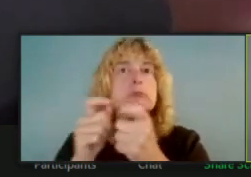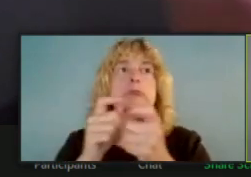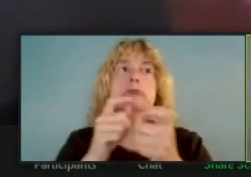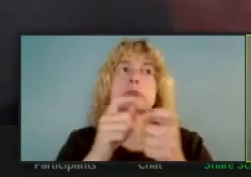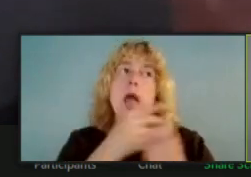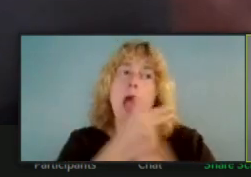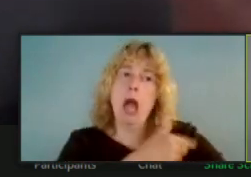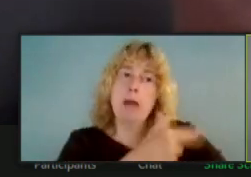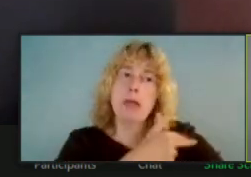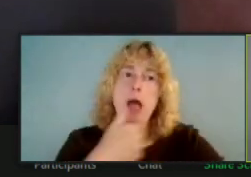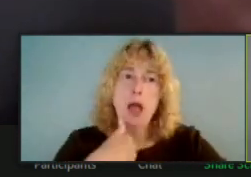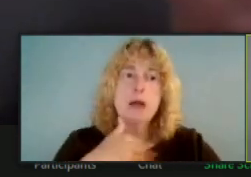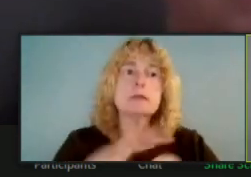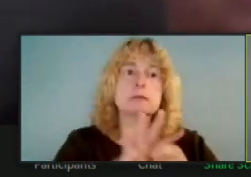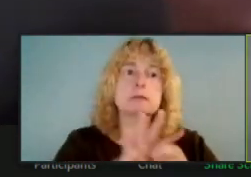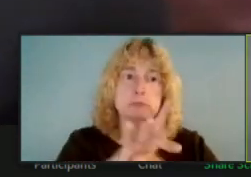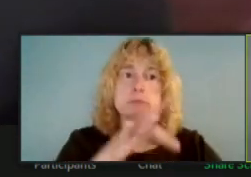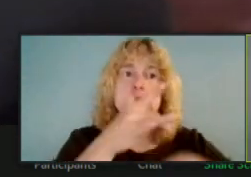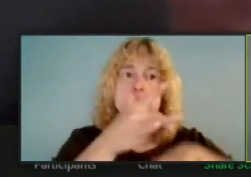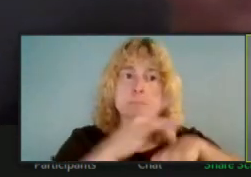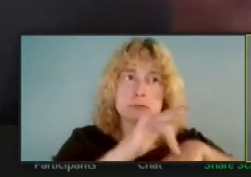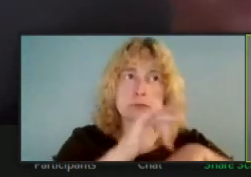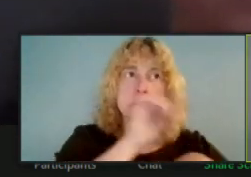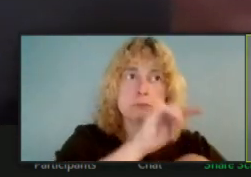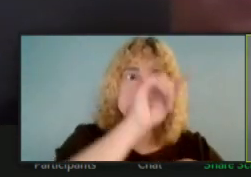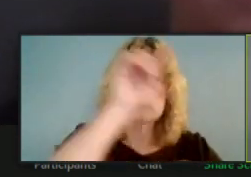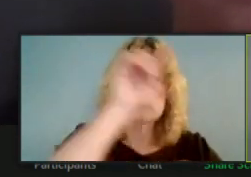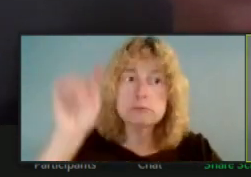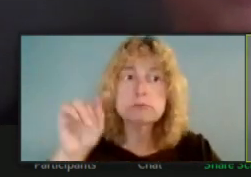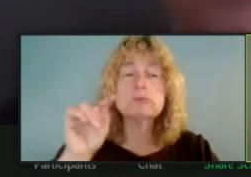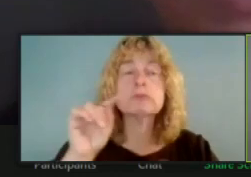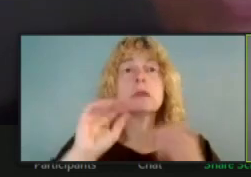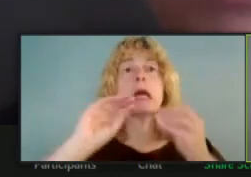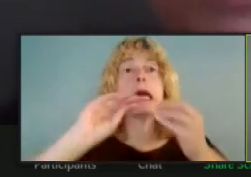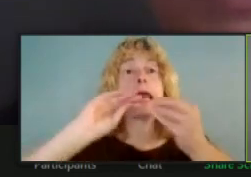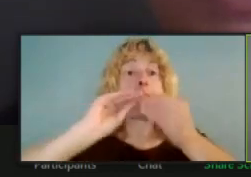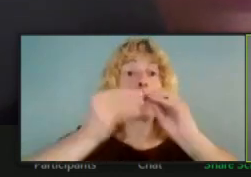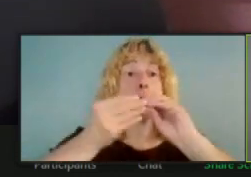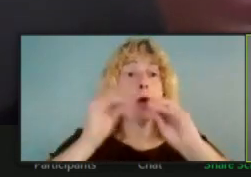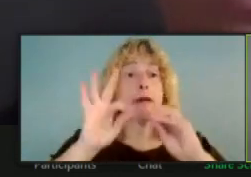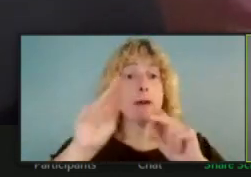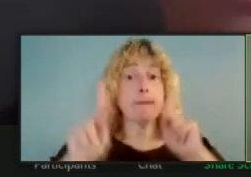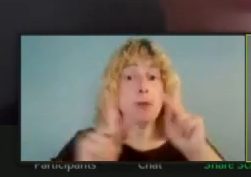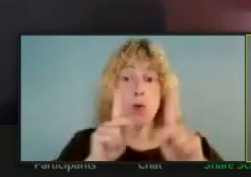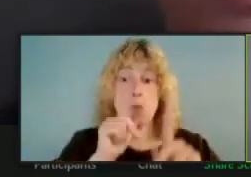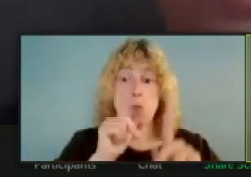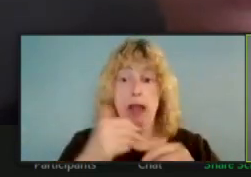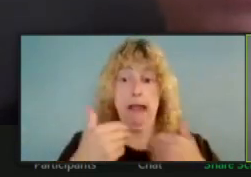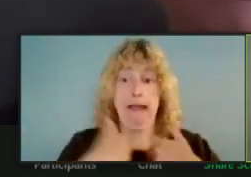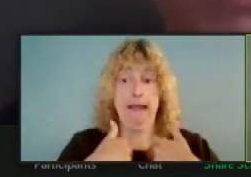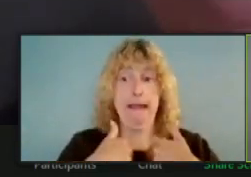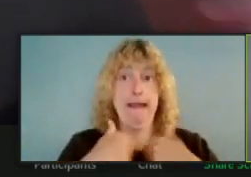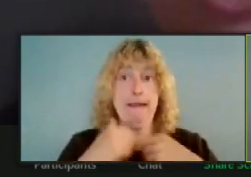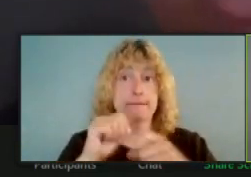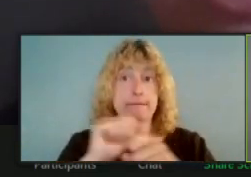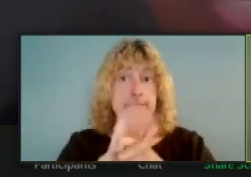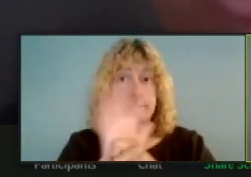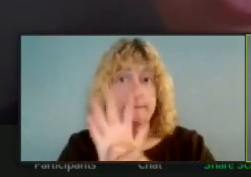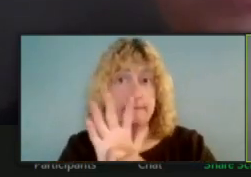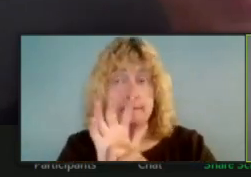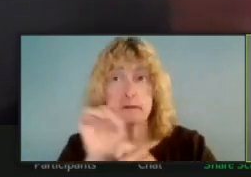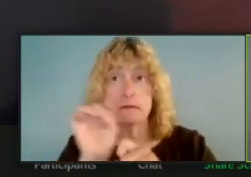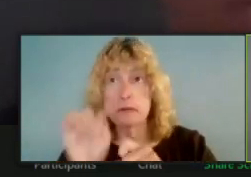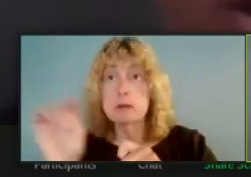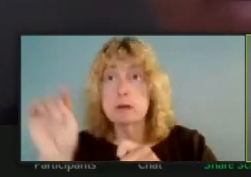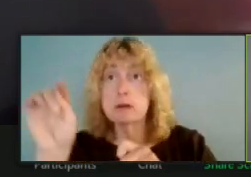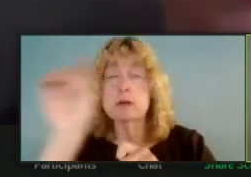the overall number of infected individuals still indicates the need for these mitigation